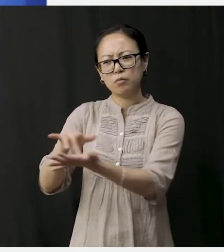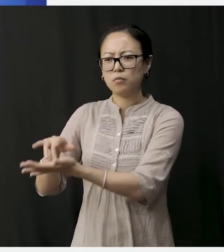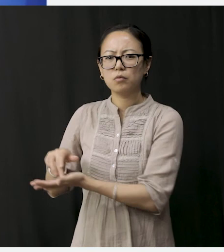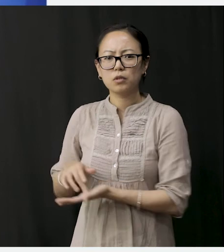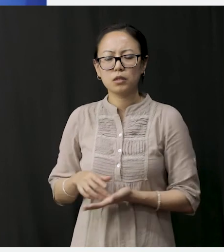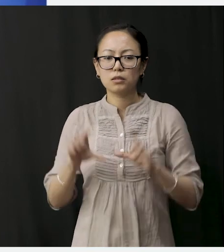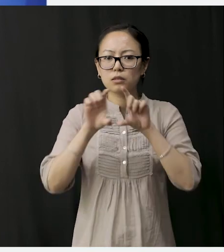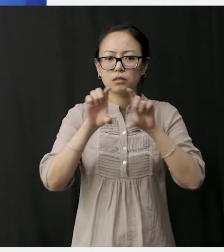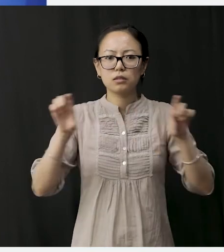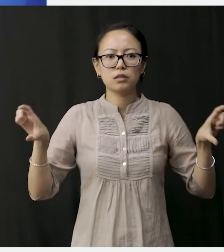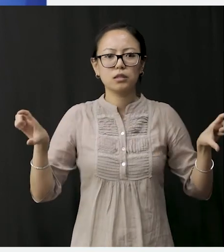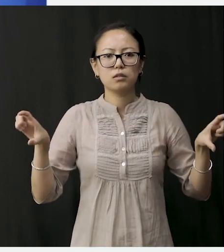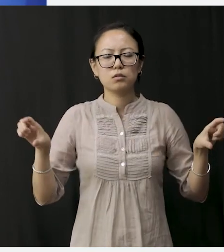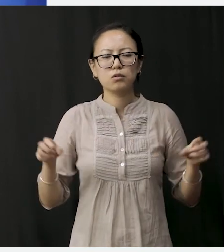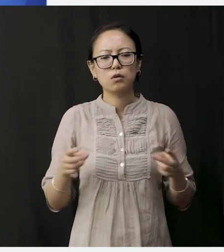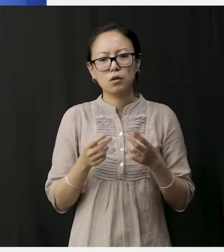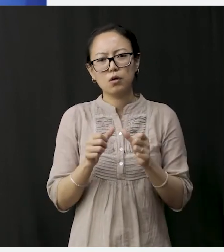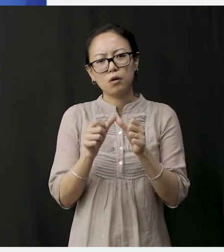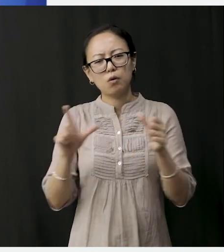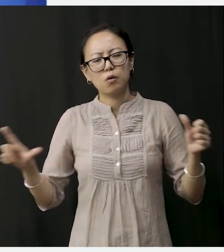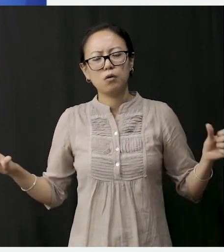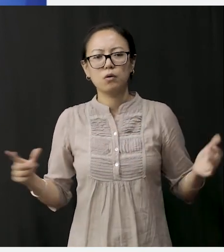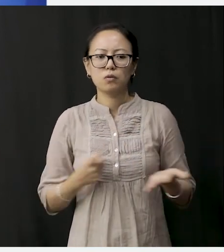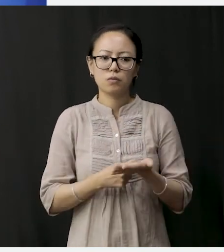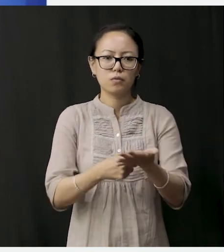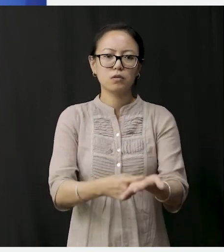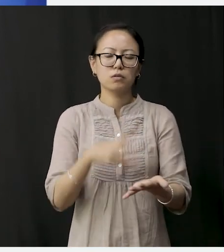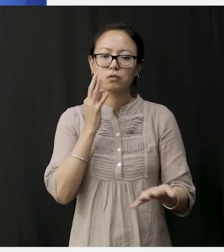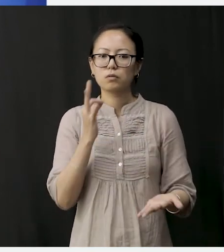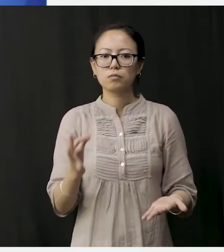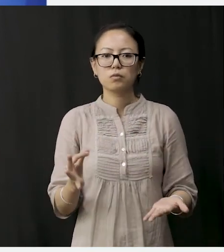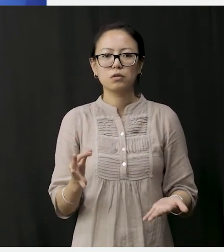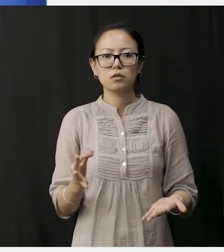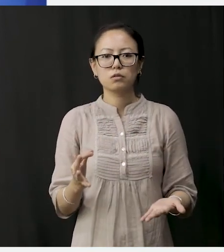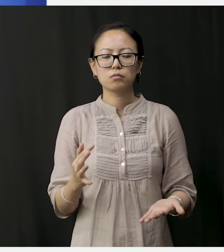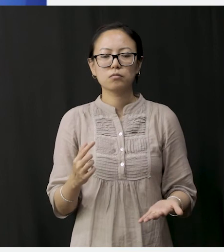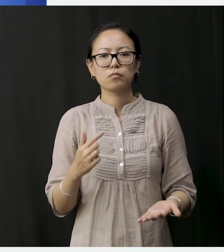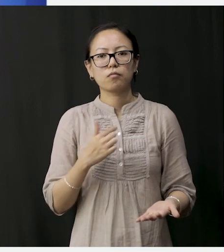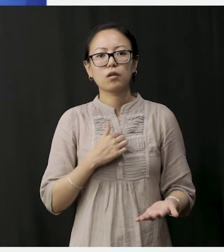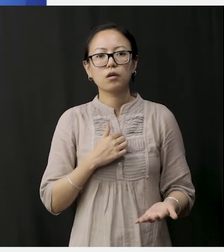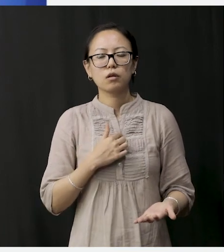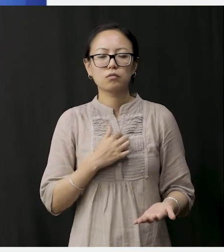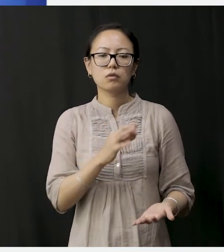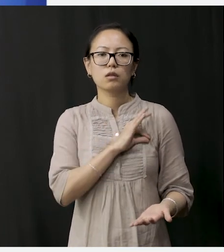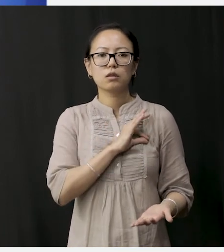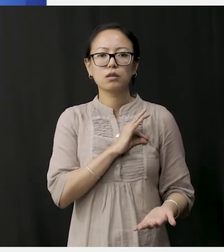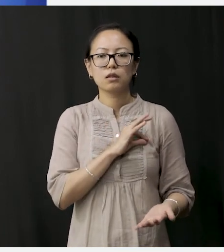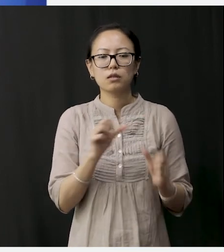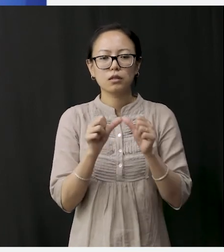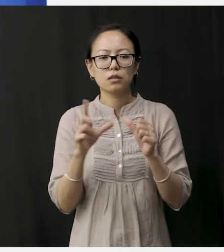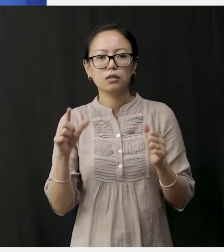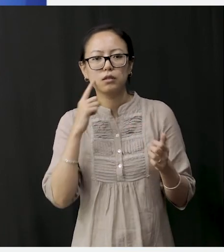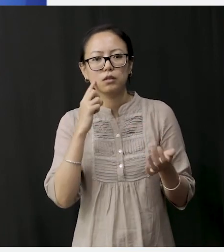job, we have to respect each and every one of them. Okay, then one thing I really admired about Aling was that when he